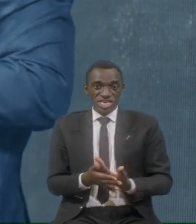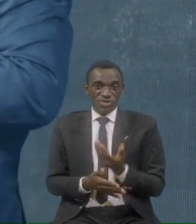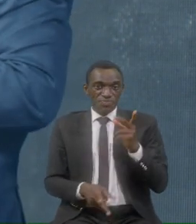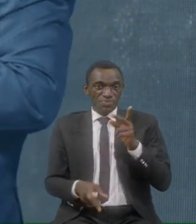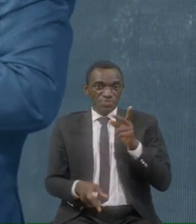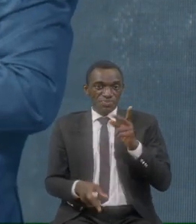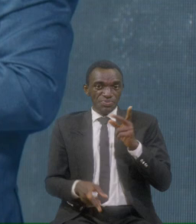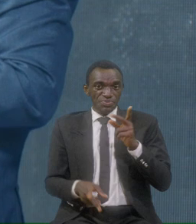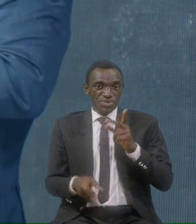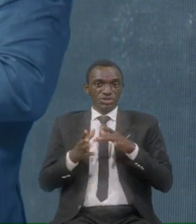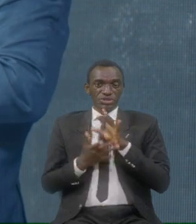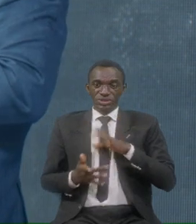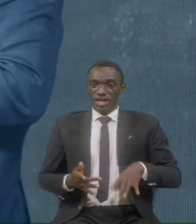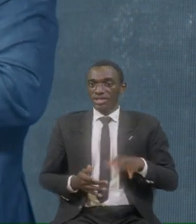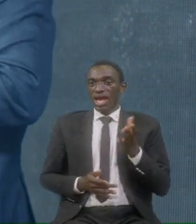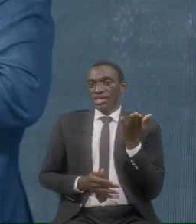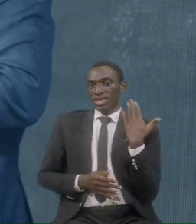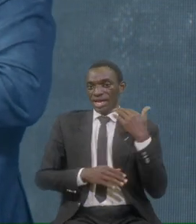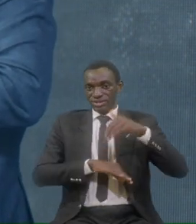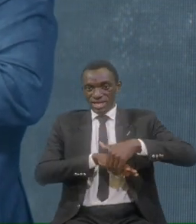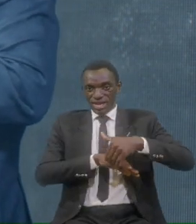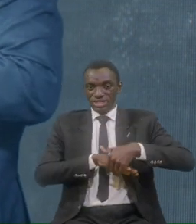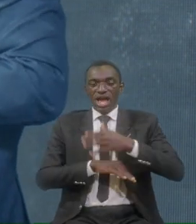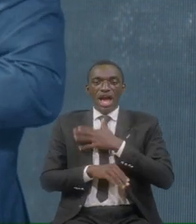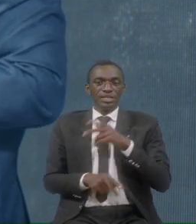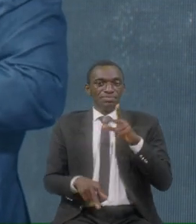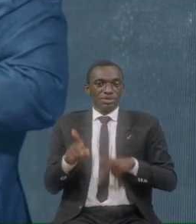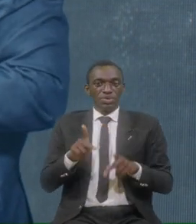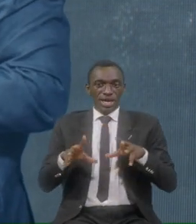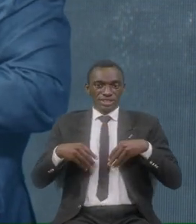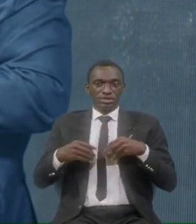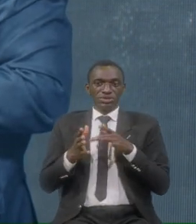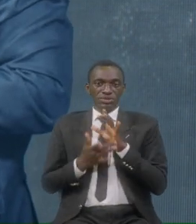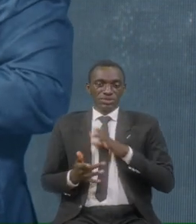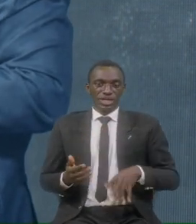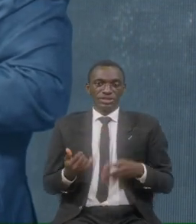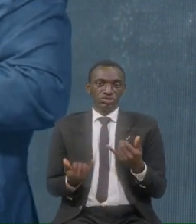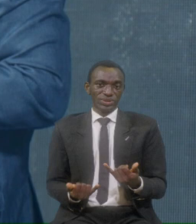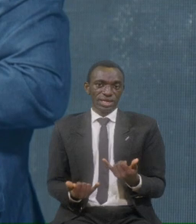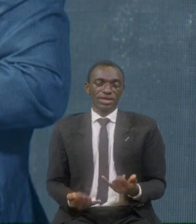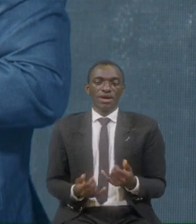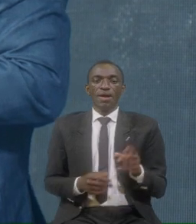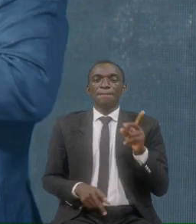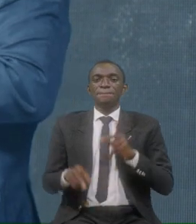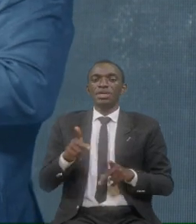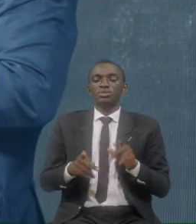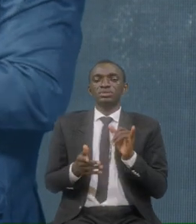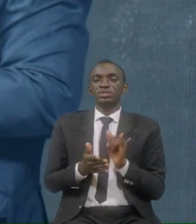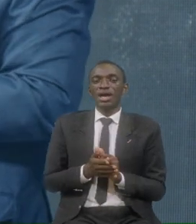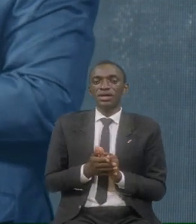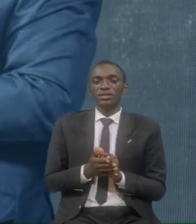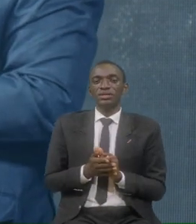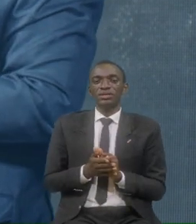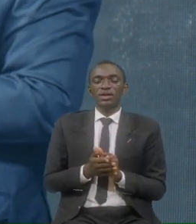night and those of today. For all those who gave for all of you who gave your lives